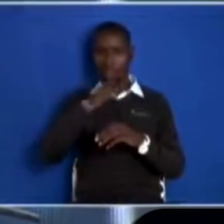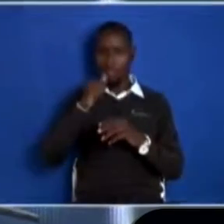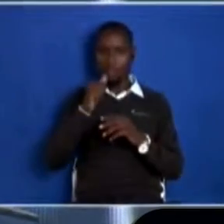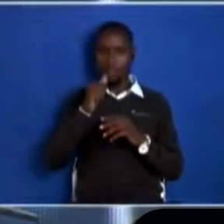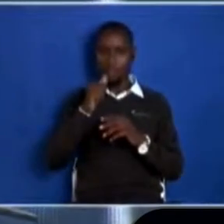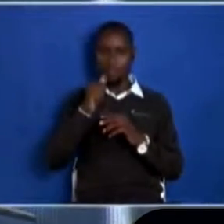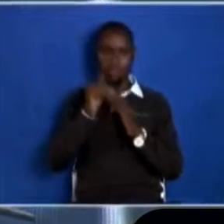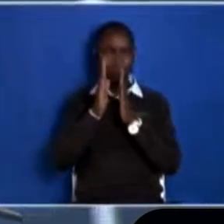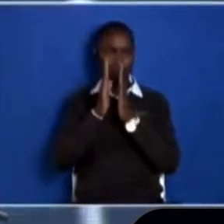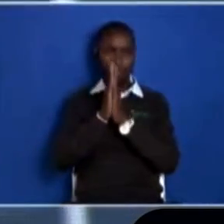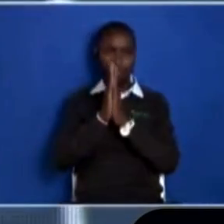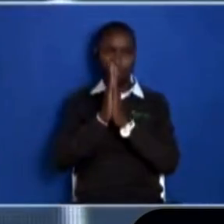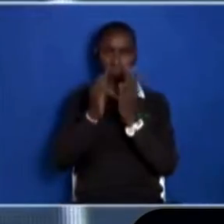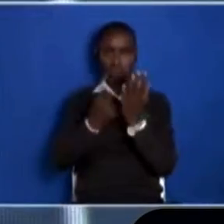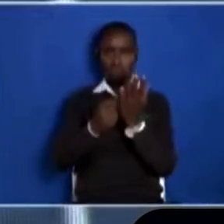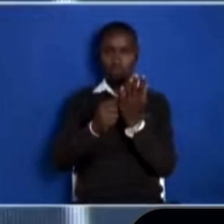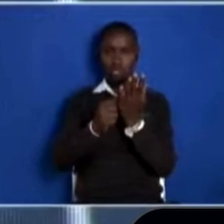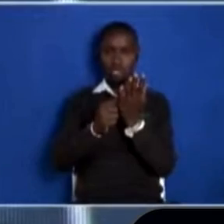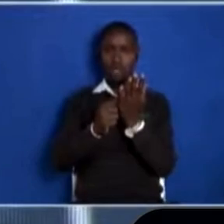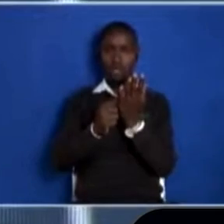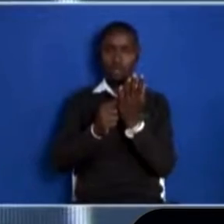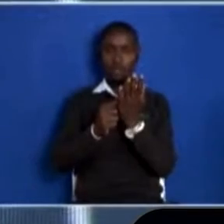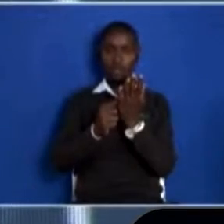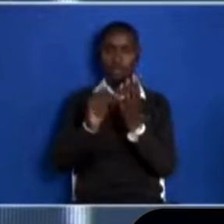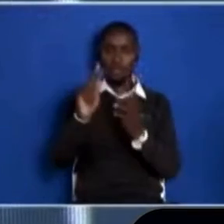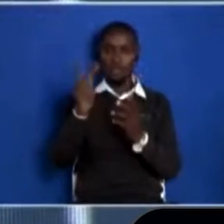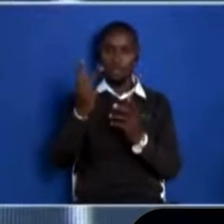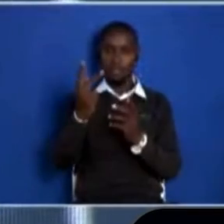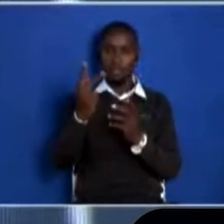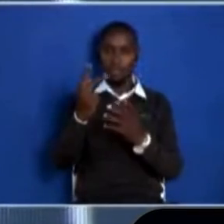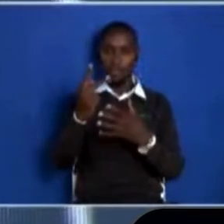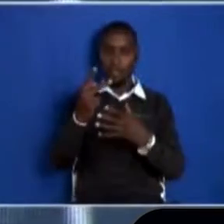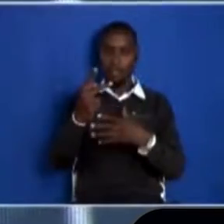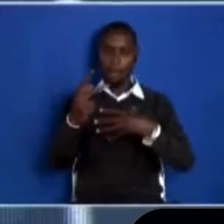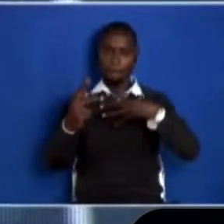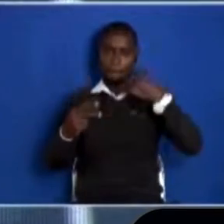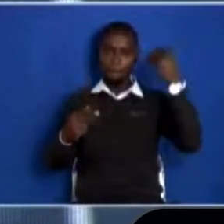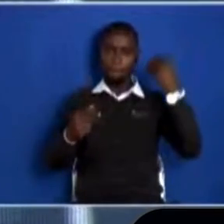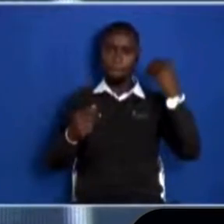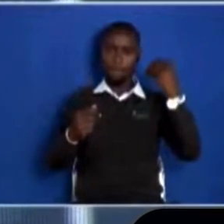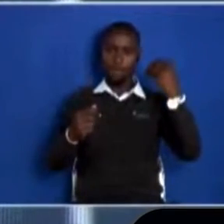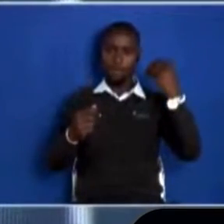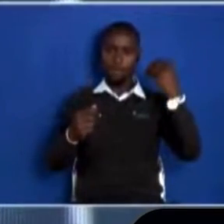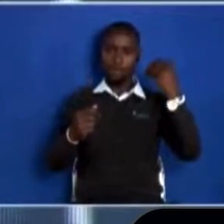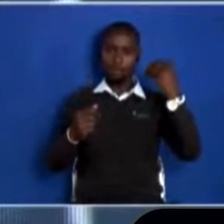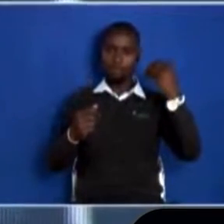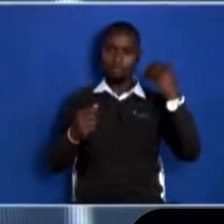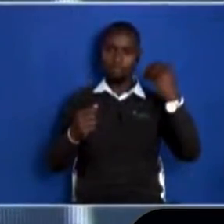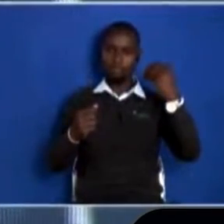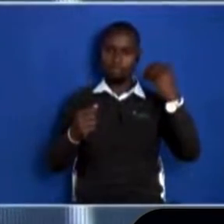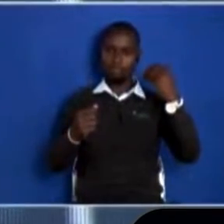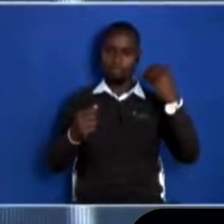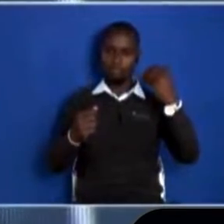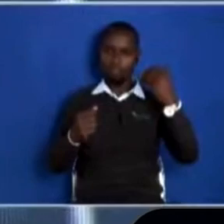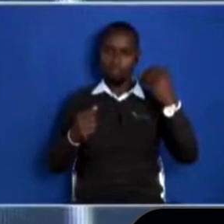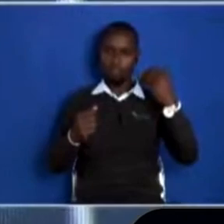revival, that was in Uganda, Kenya took the baton. I remember my spiritual father,